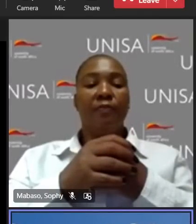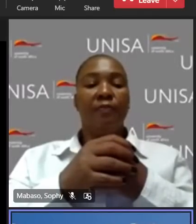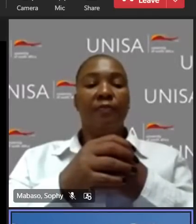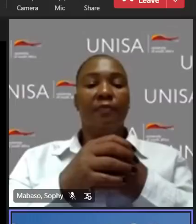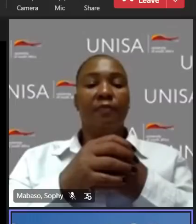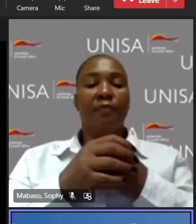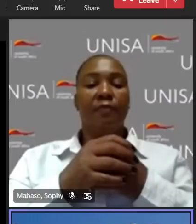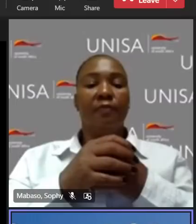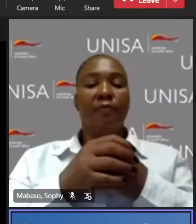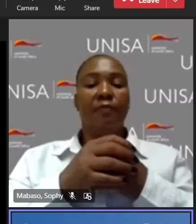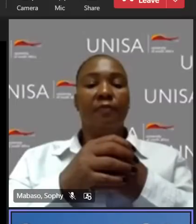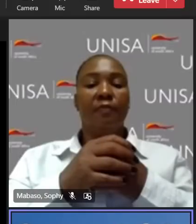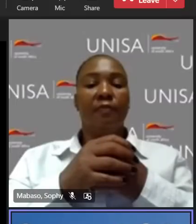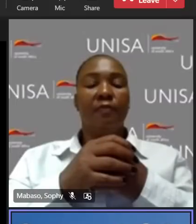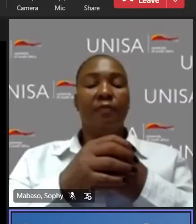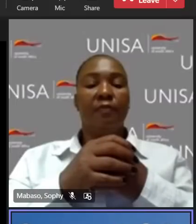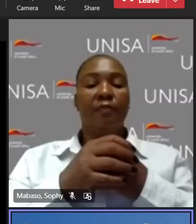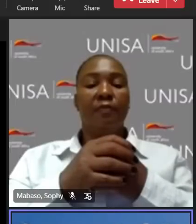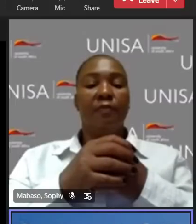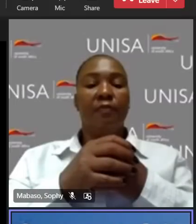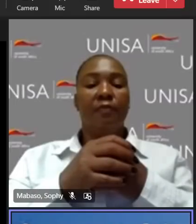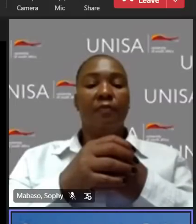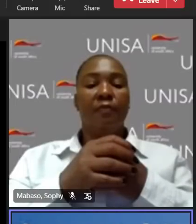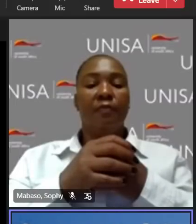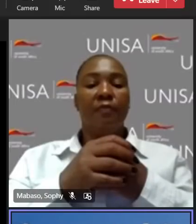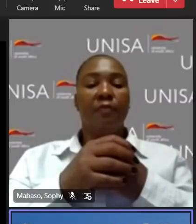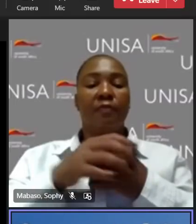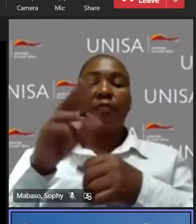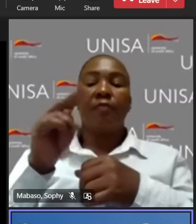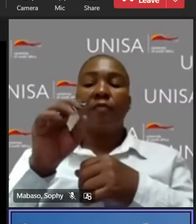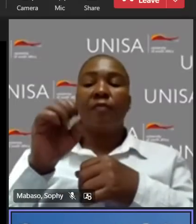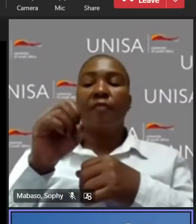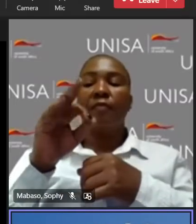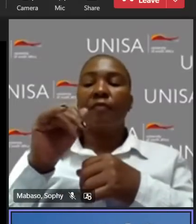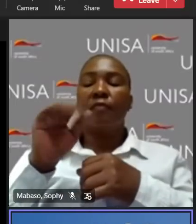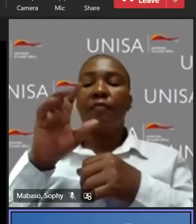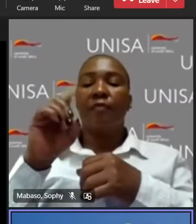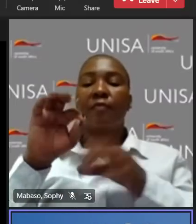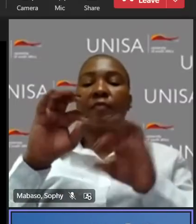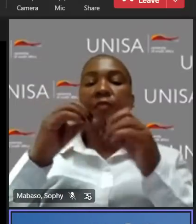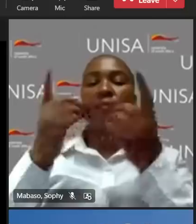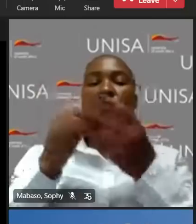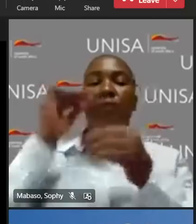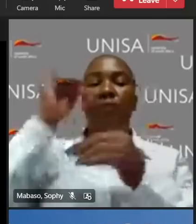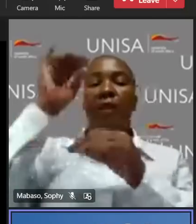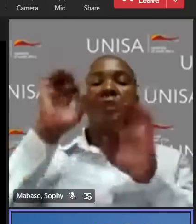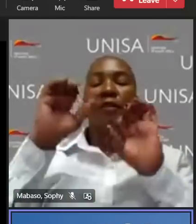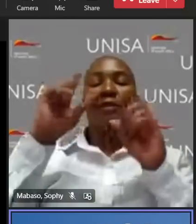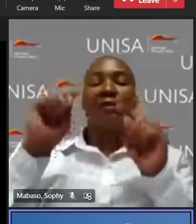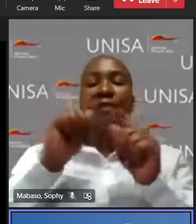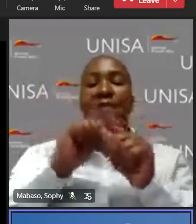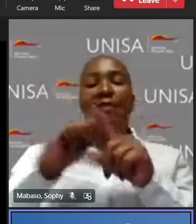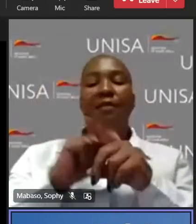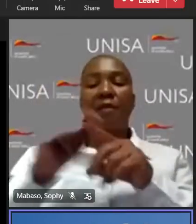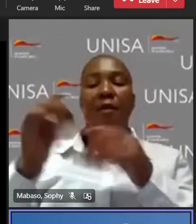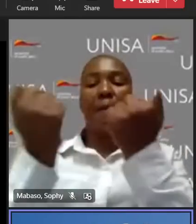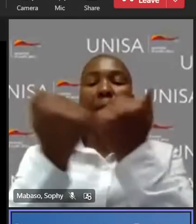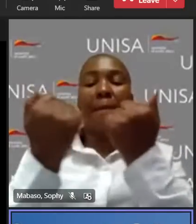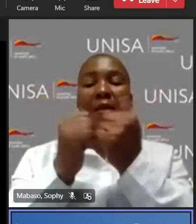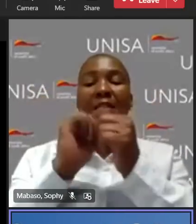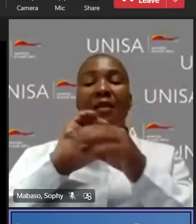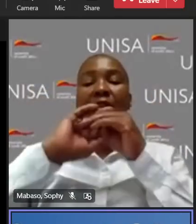The NSFAS DHET bursary, what does the NSFAS cover? It covers